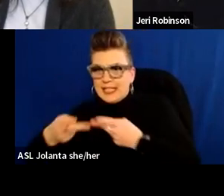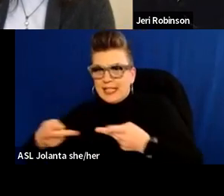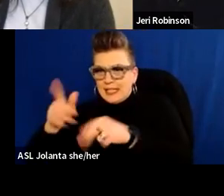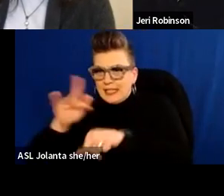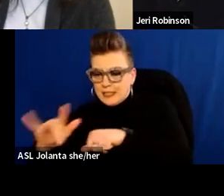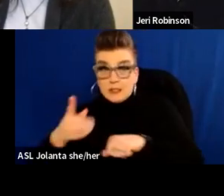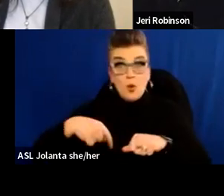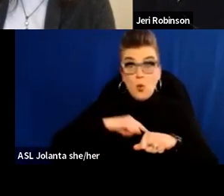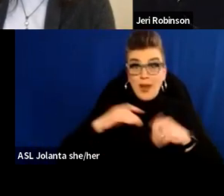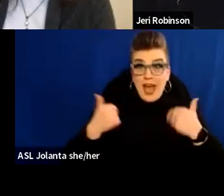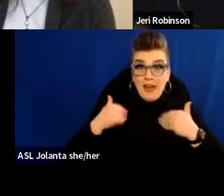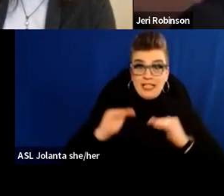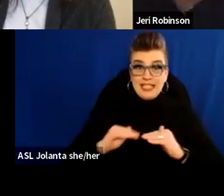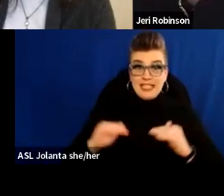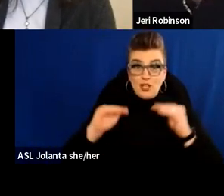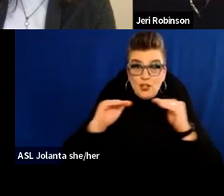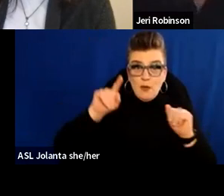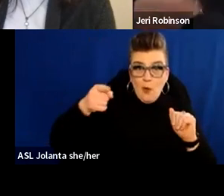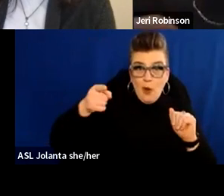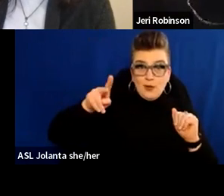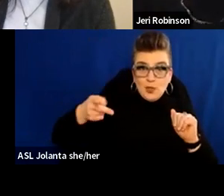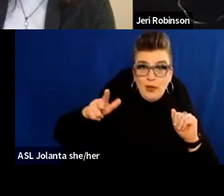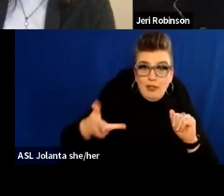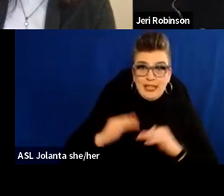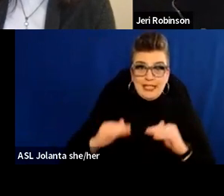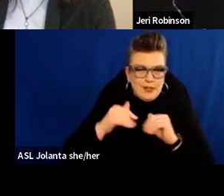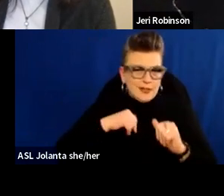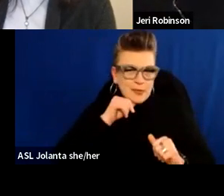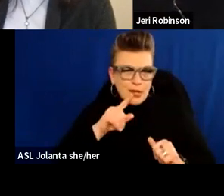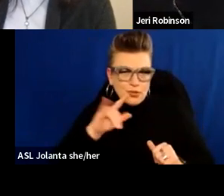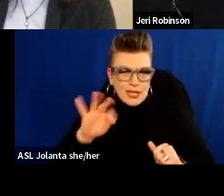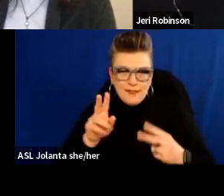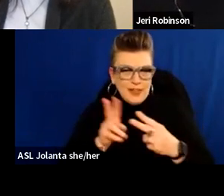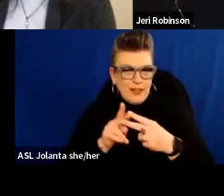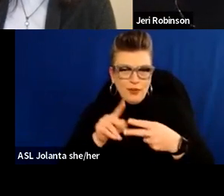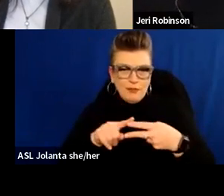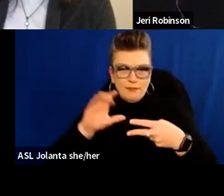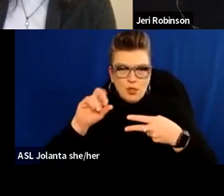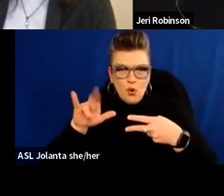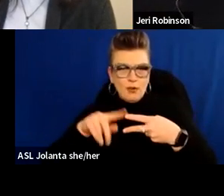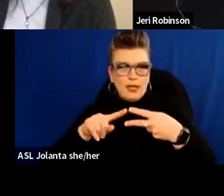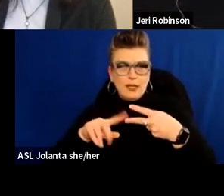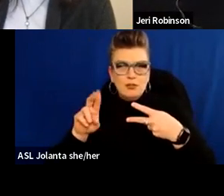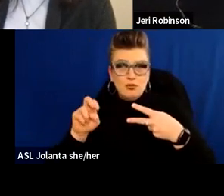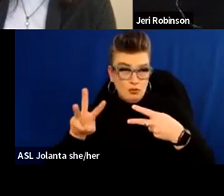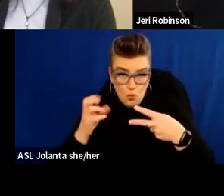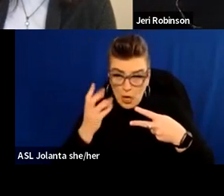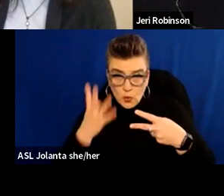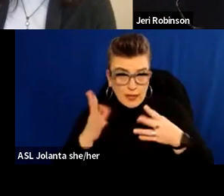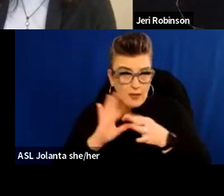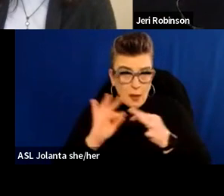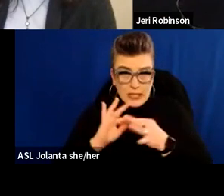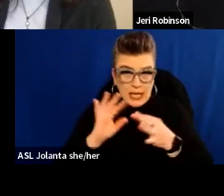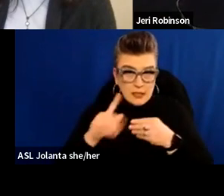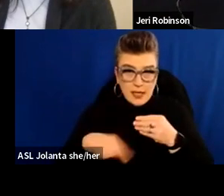schools um and i don't know where we are today i don't know if cory or drew want to give a quick update um